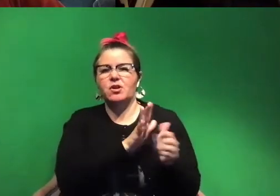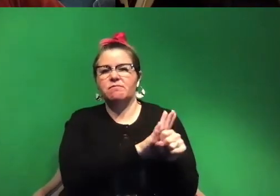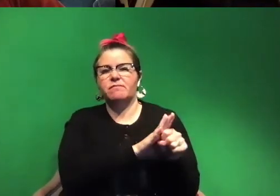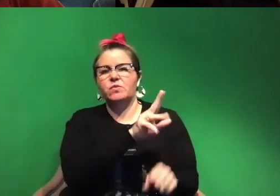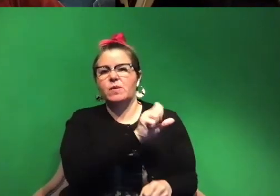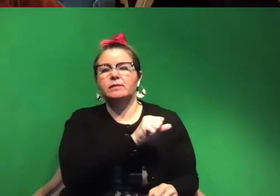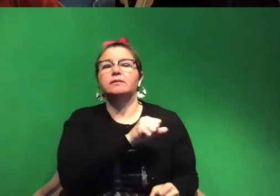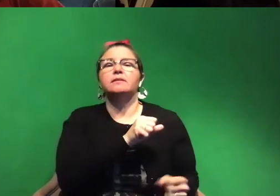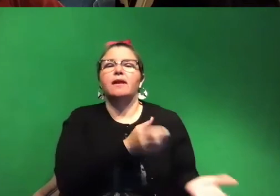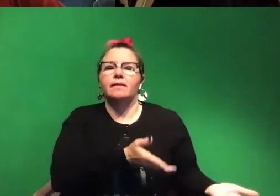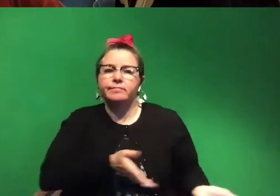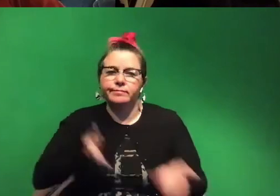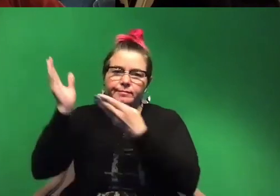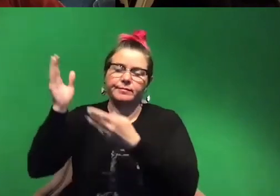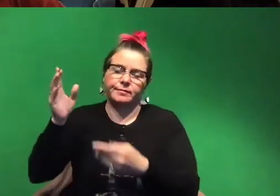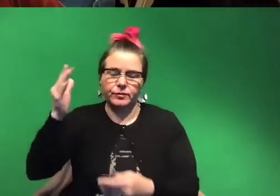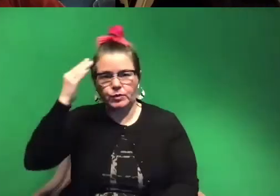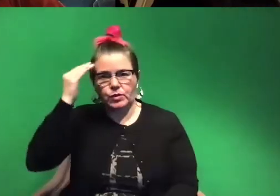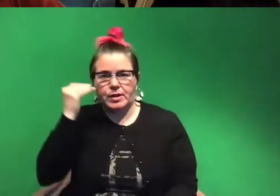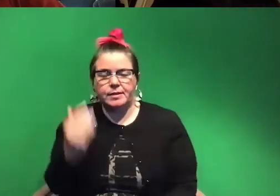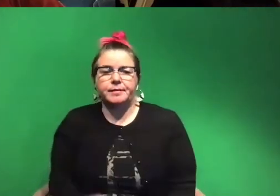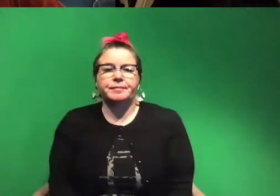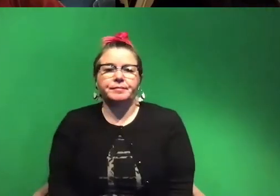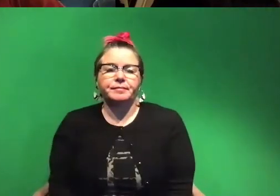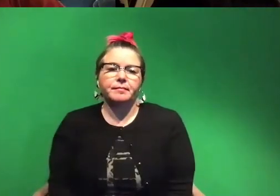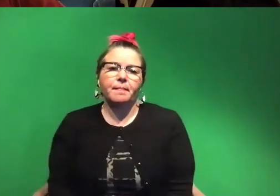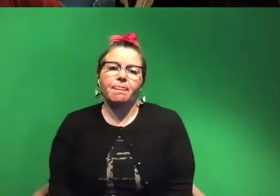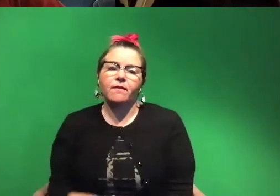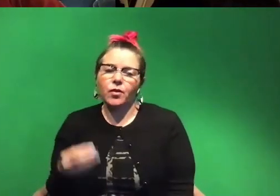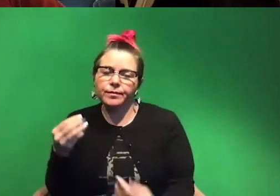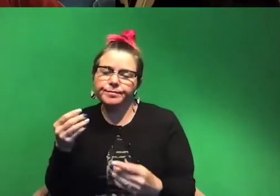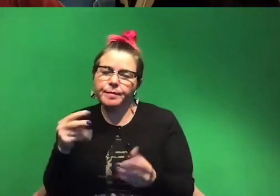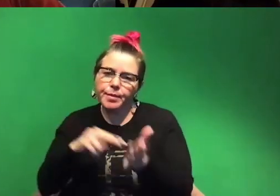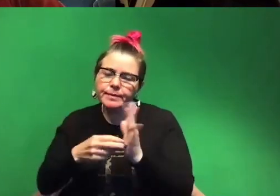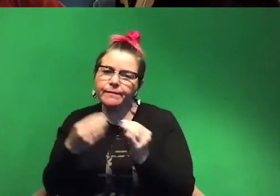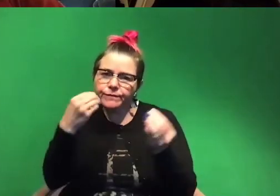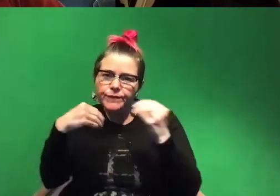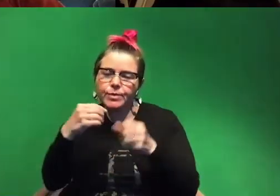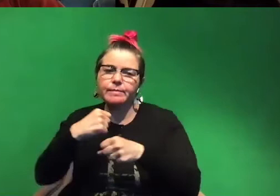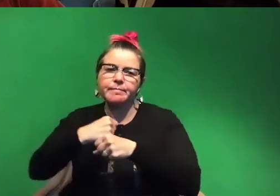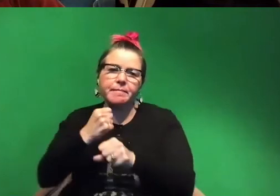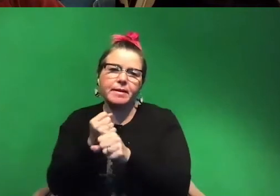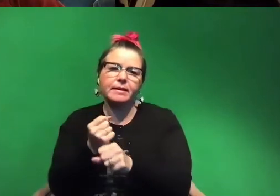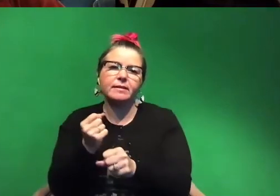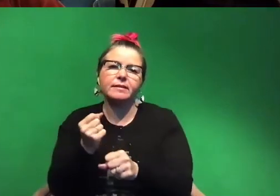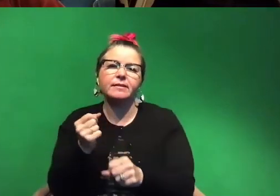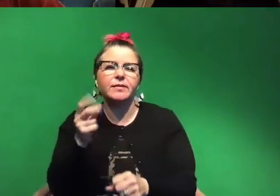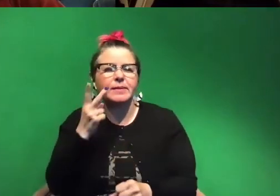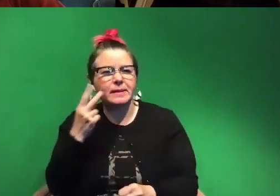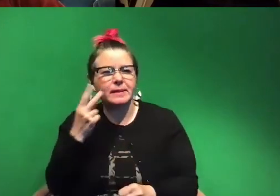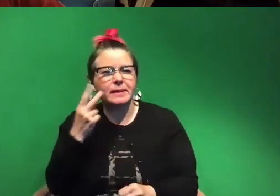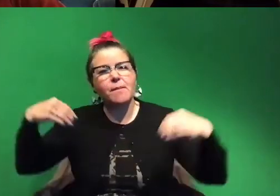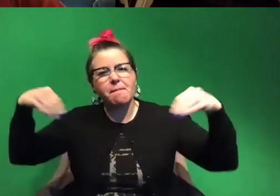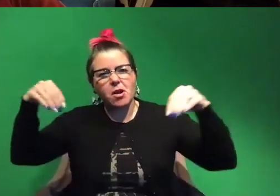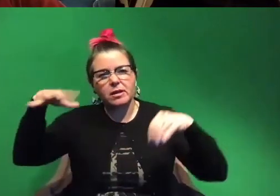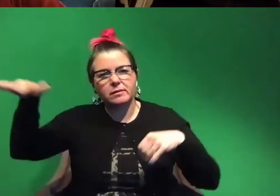States, and then they're shipped over to Korea for food and for creating, if you've ever seen in markets over there,